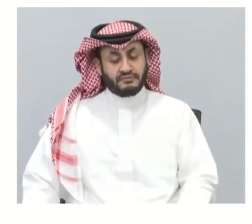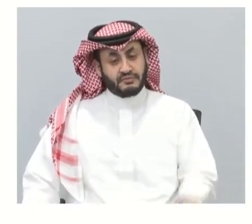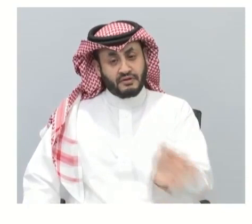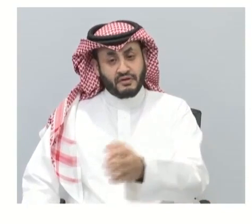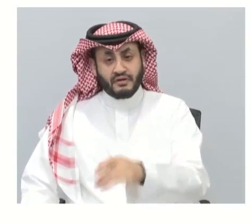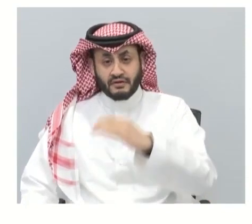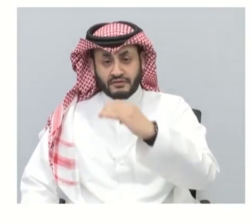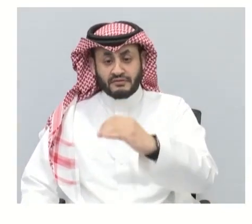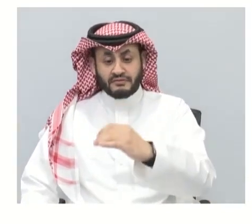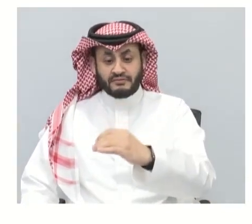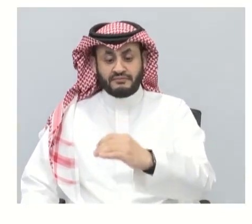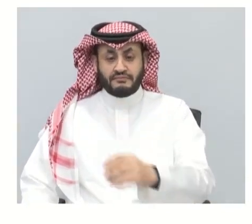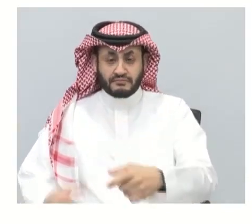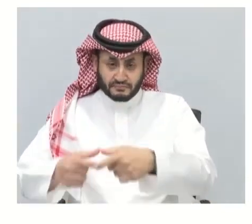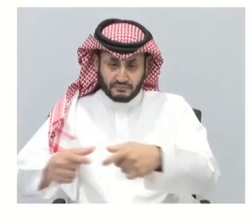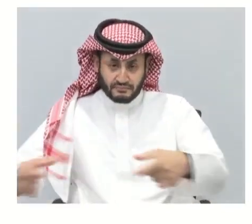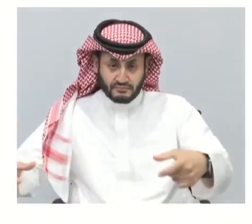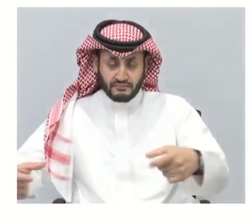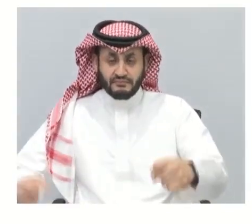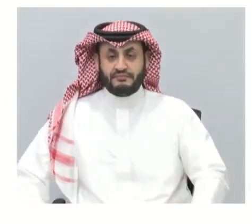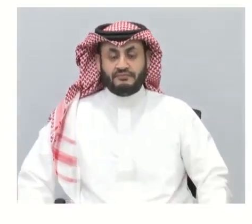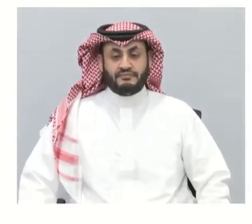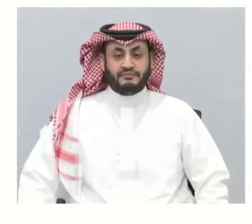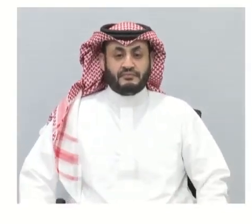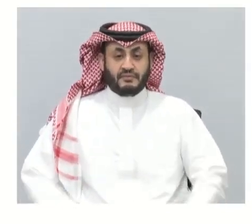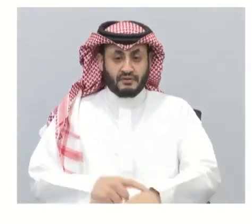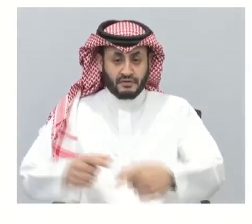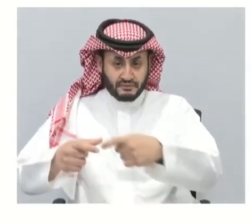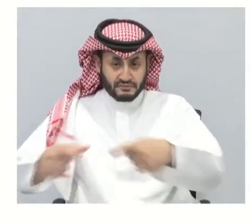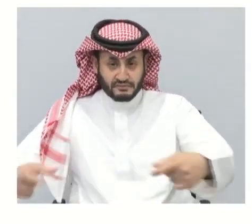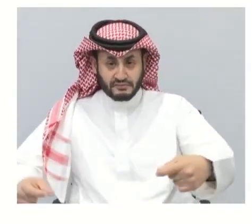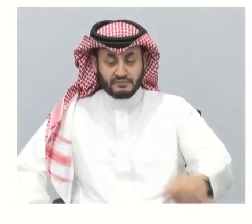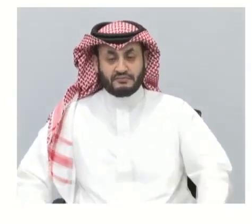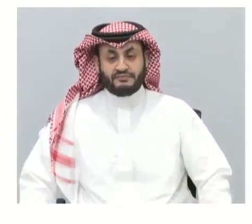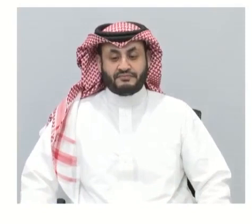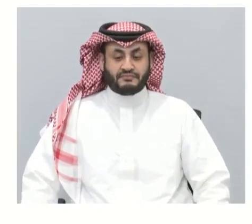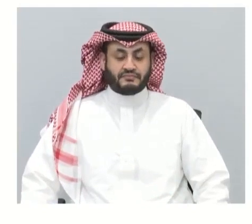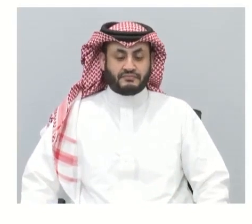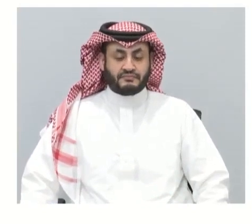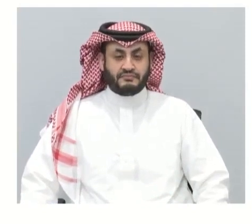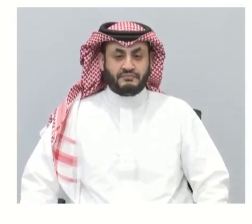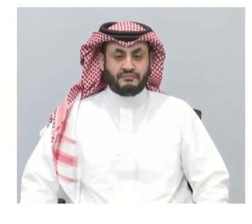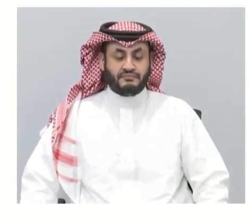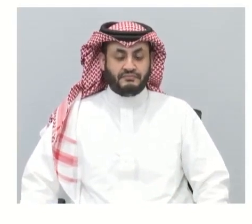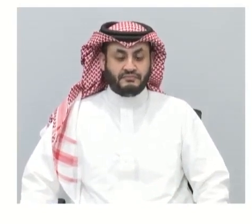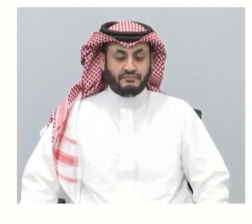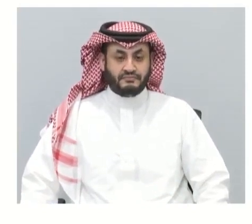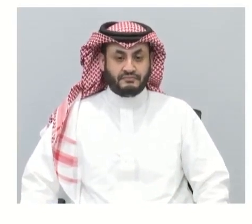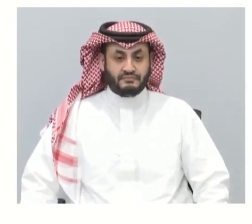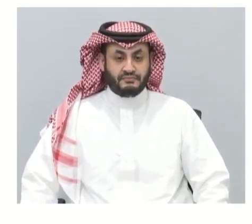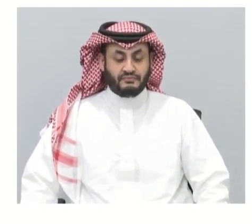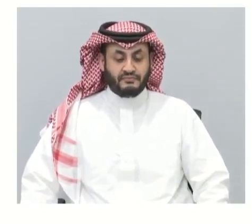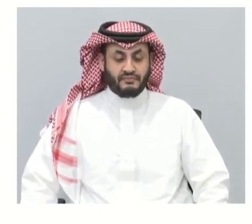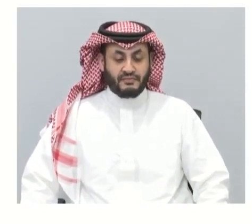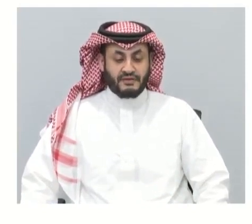progressive is to that the answer will be a time or a duration since, let's say, 2010, for